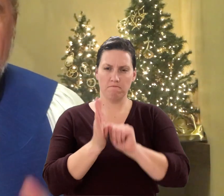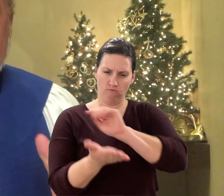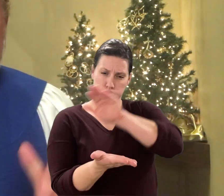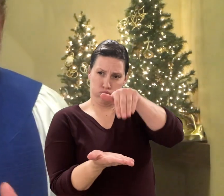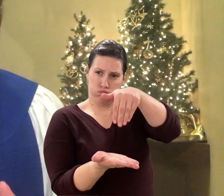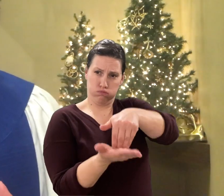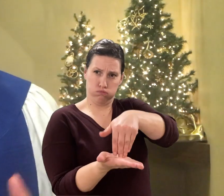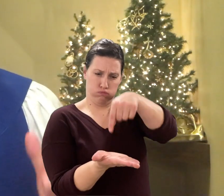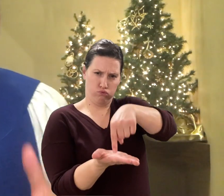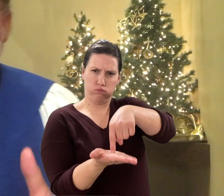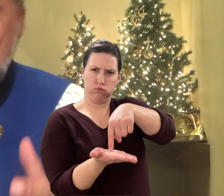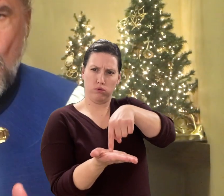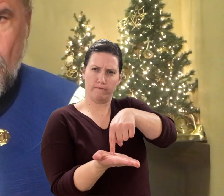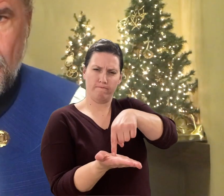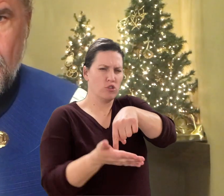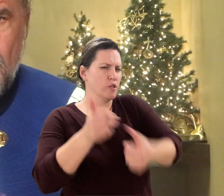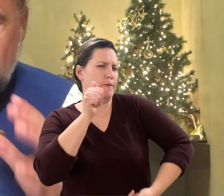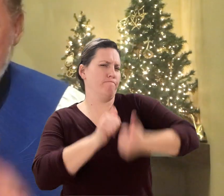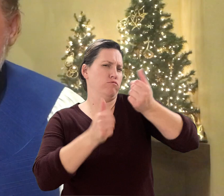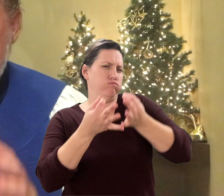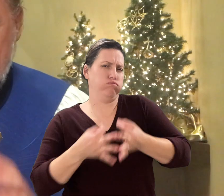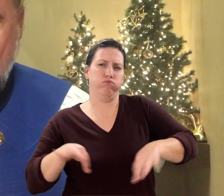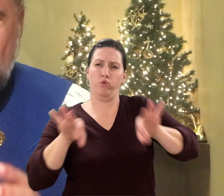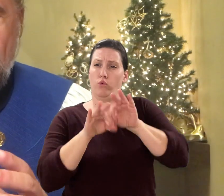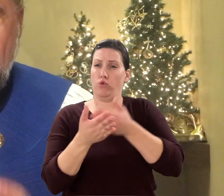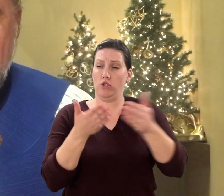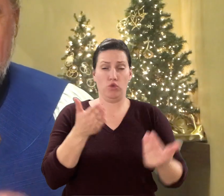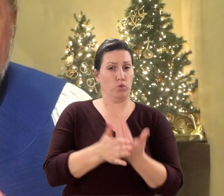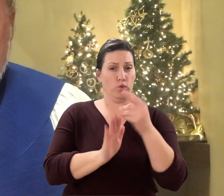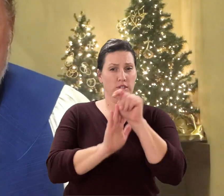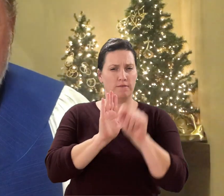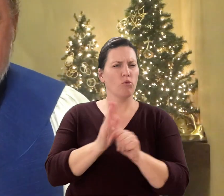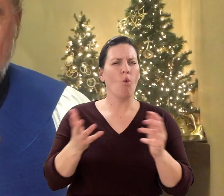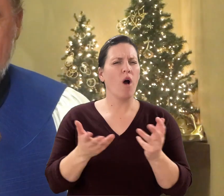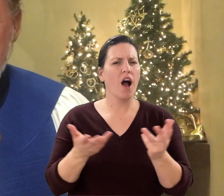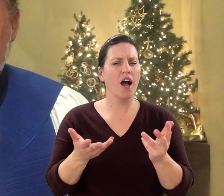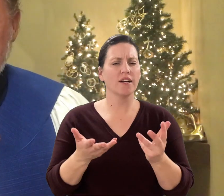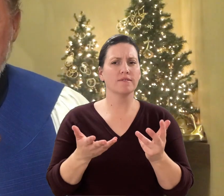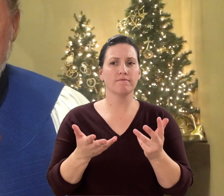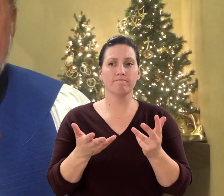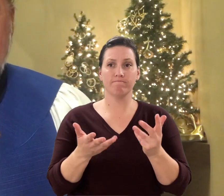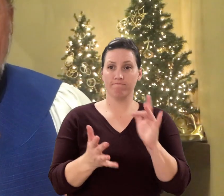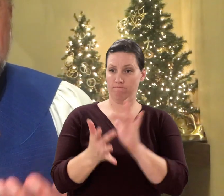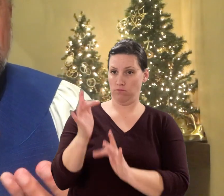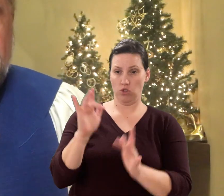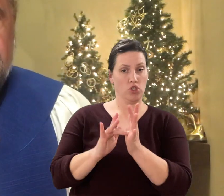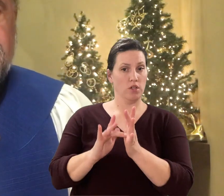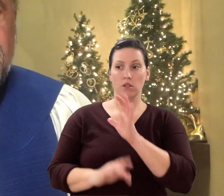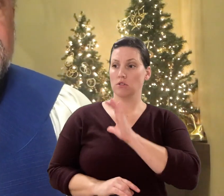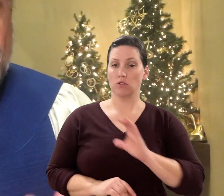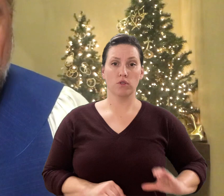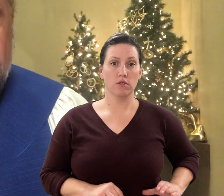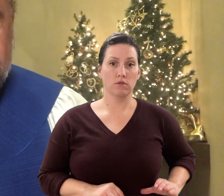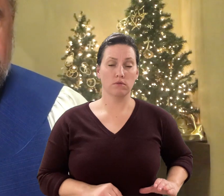And at its center and in its core, the most important thing in the New Testament is that